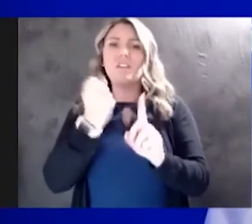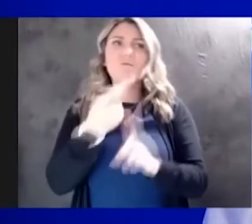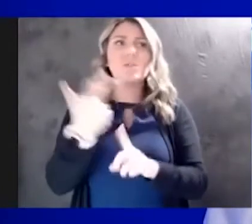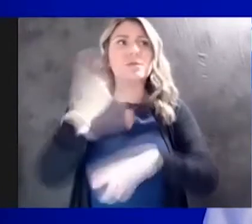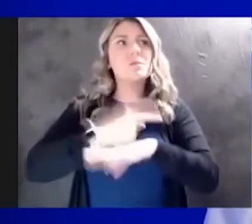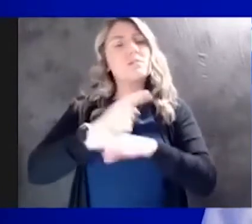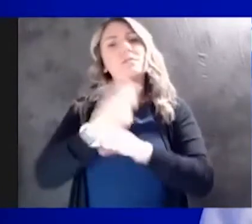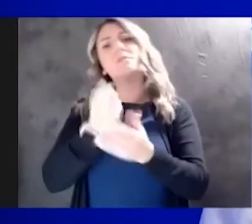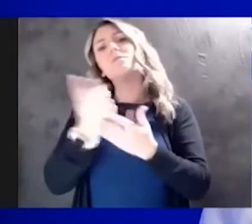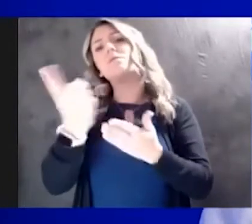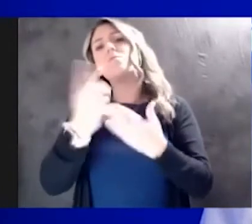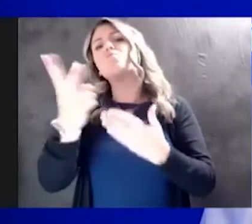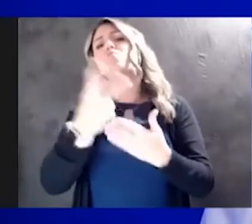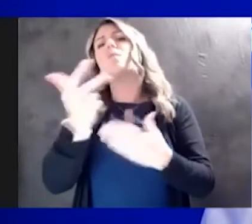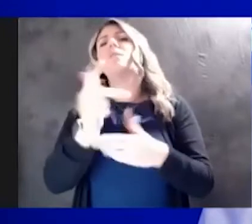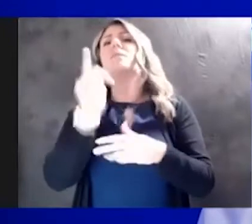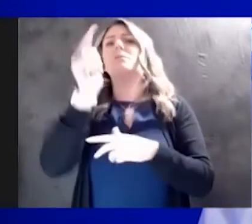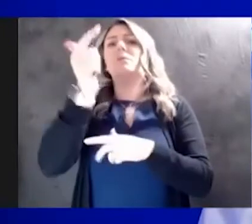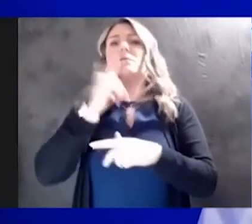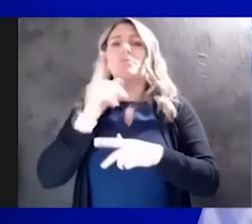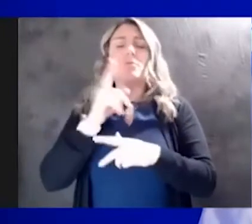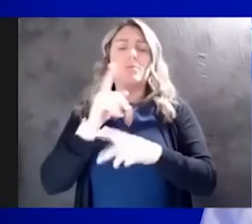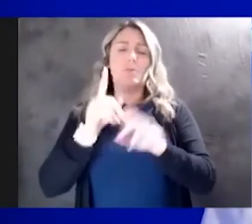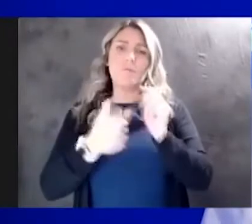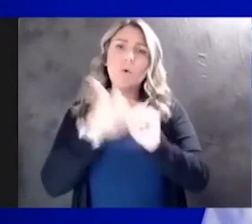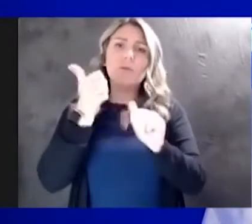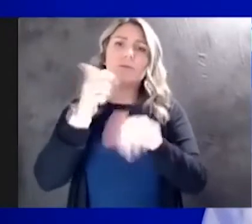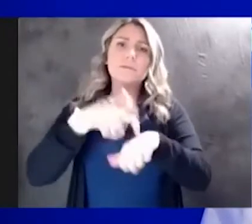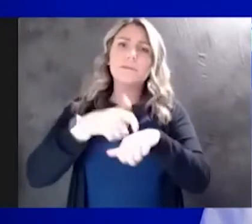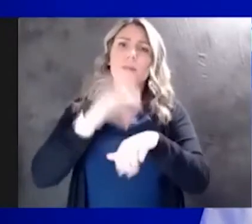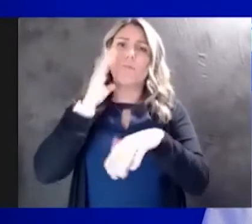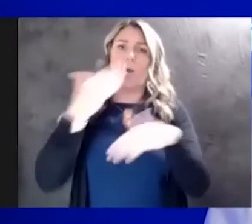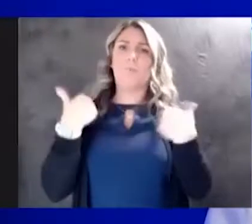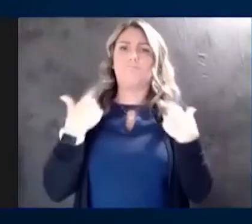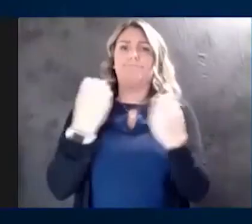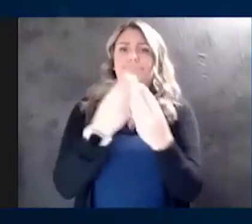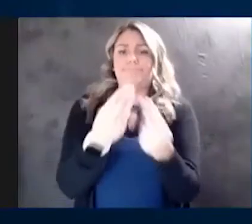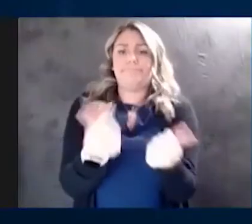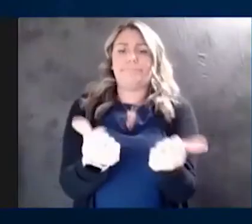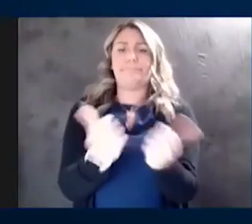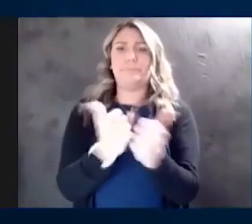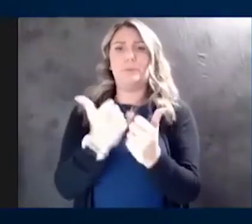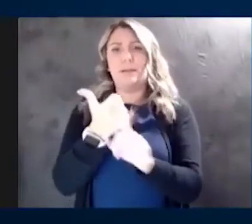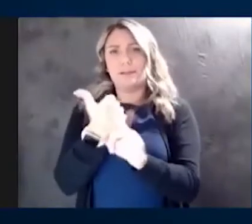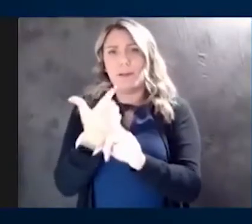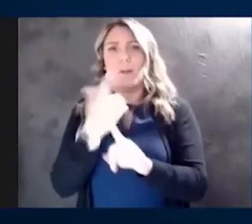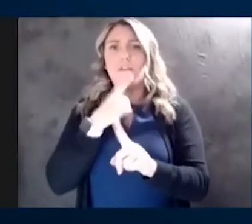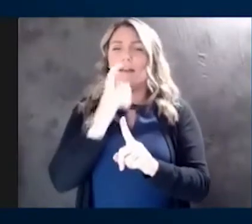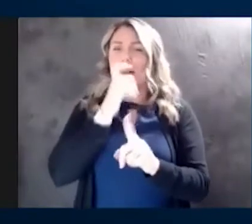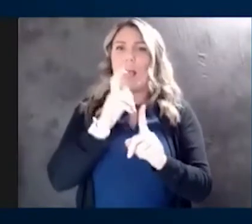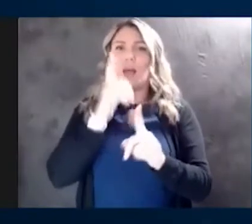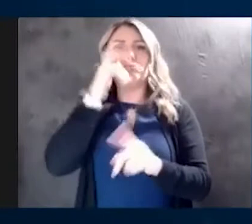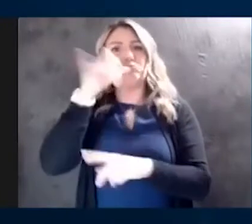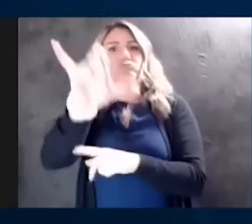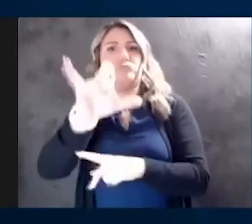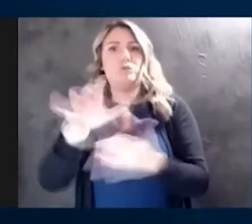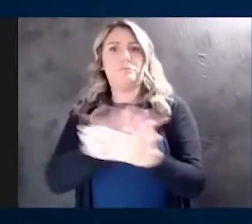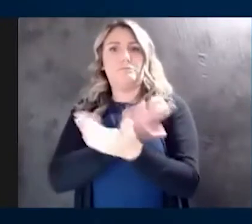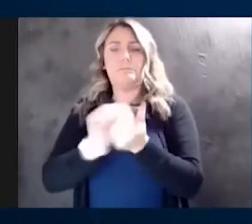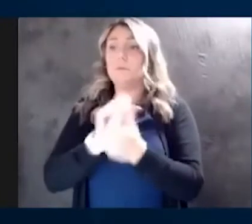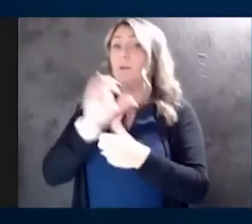of the time it's transient and does resolve, so it doesn't result in any permanent damage. Peggy asked, can you give an update about the